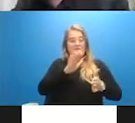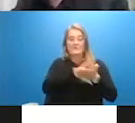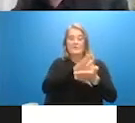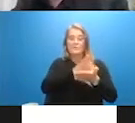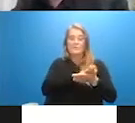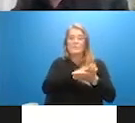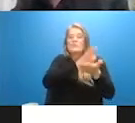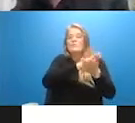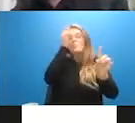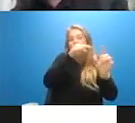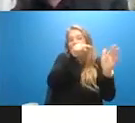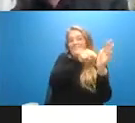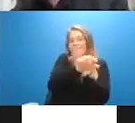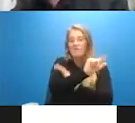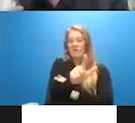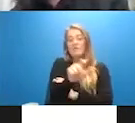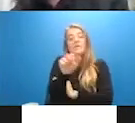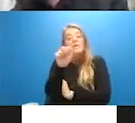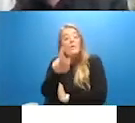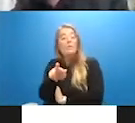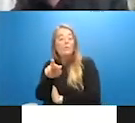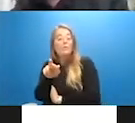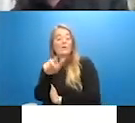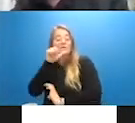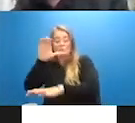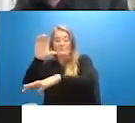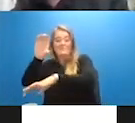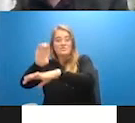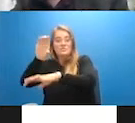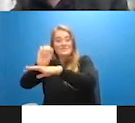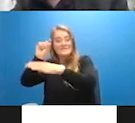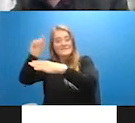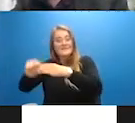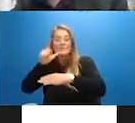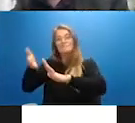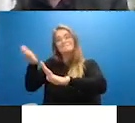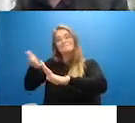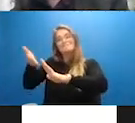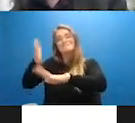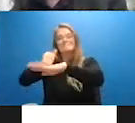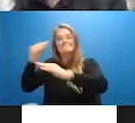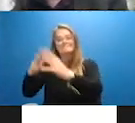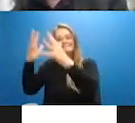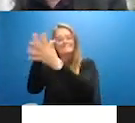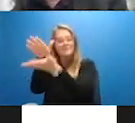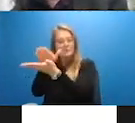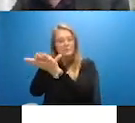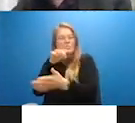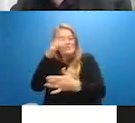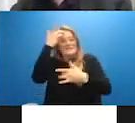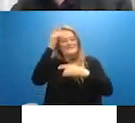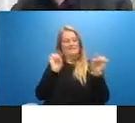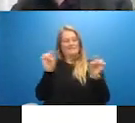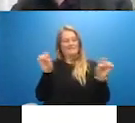genocide, or the churches and government that ran them for all that time? Who is actually sick, but who